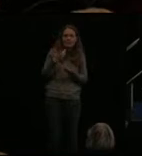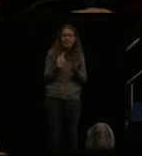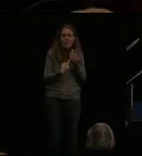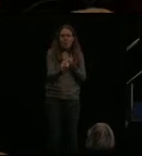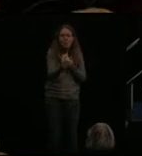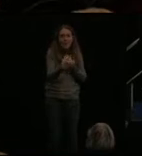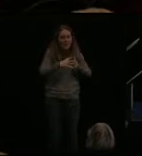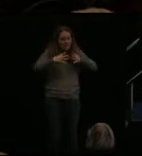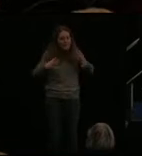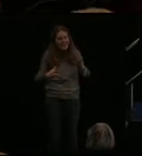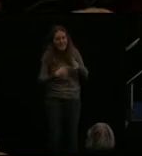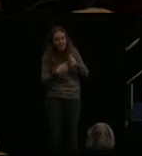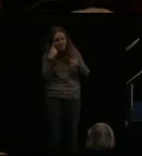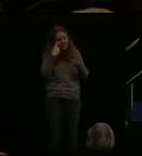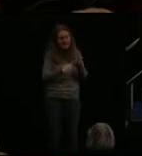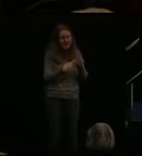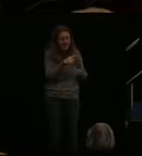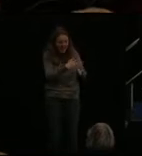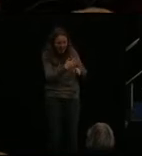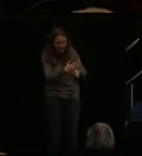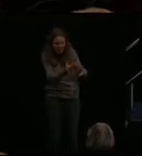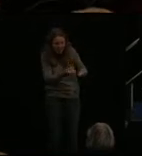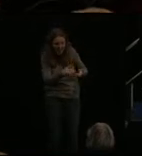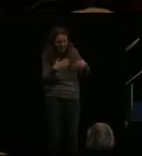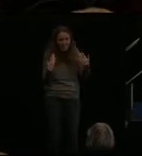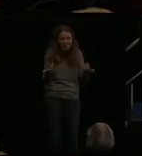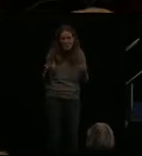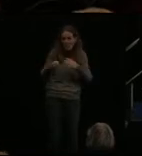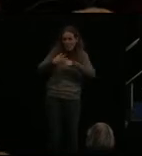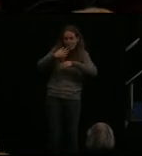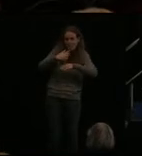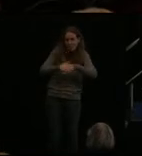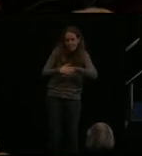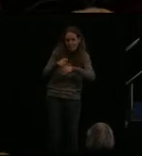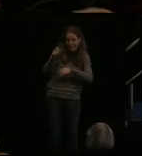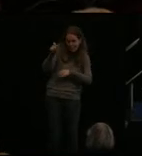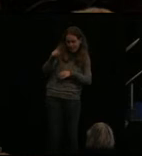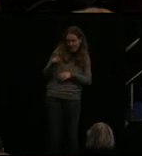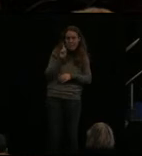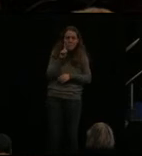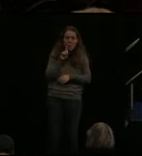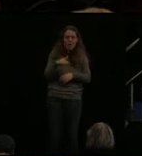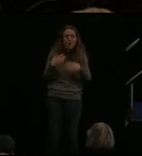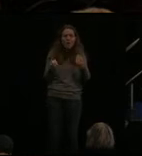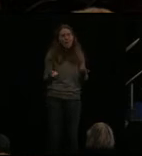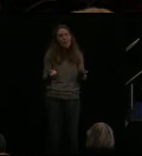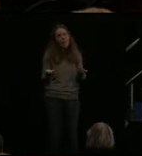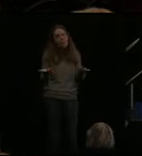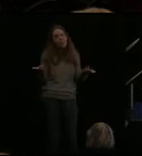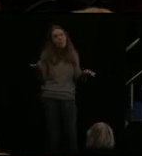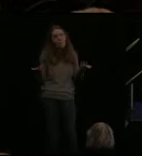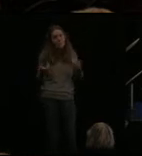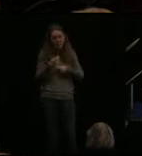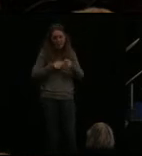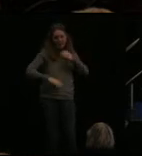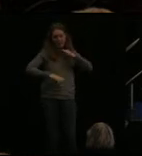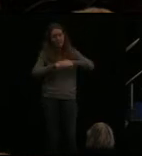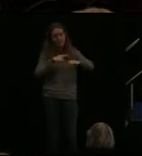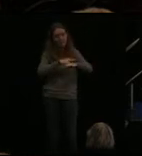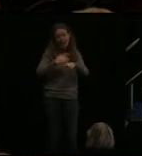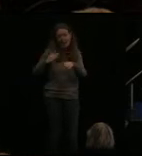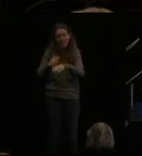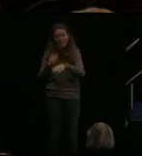the big decisions. Shall I take this job? Shall I marry this girl? Shall I become a full-time